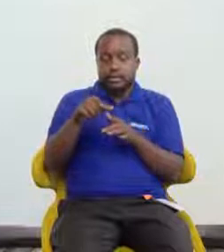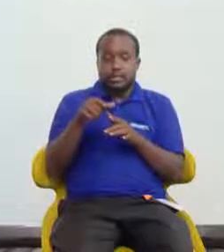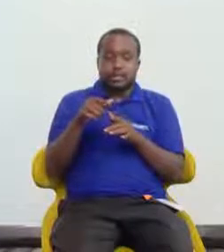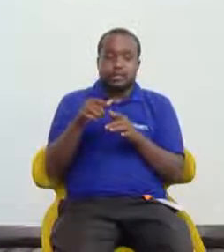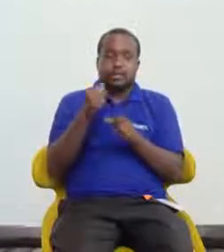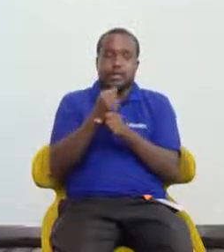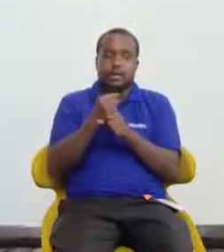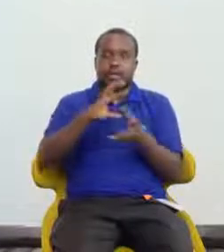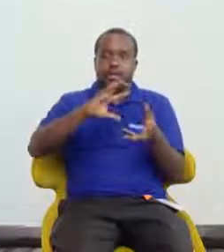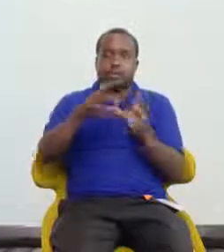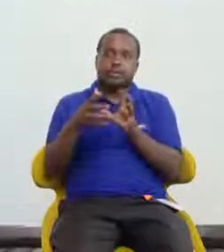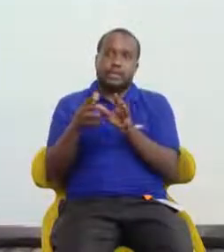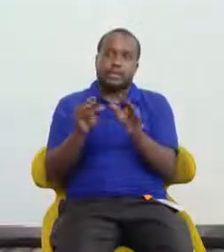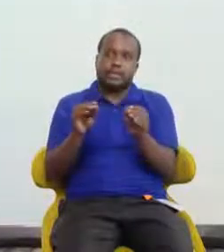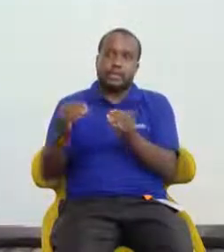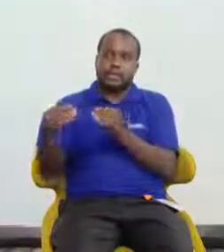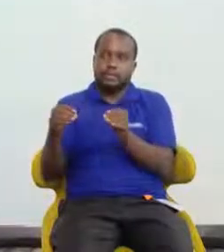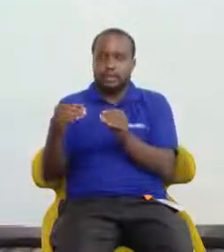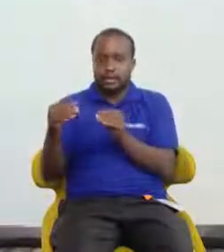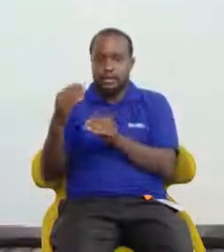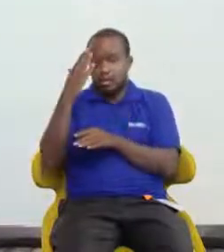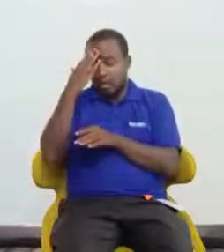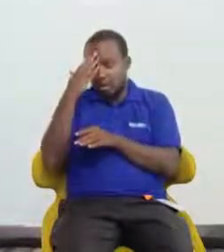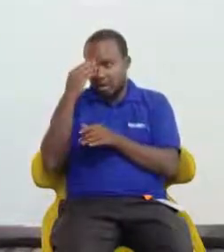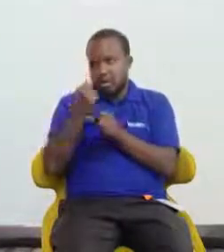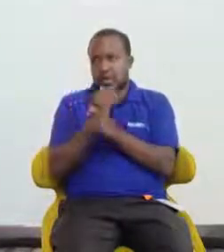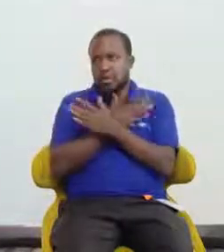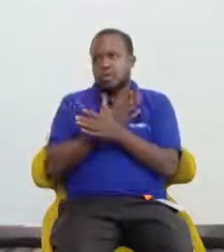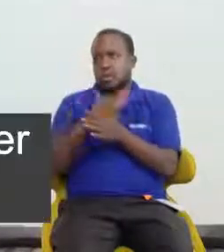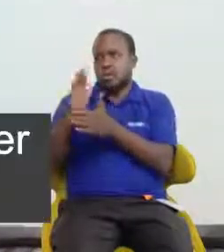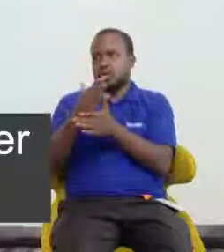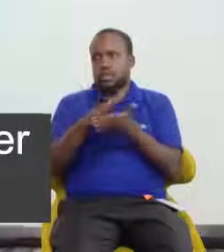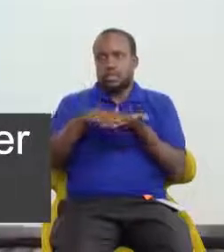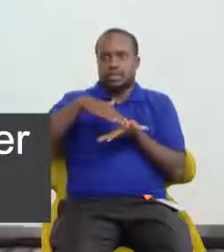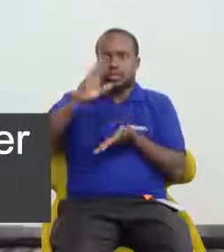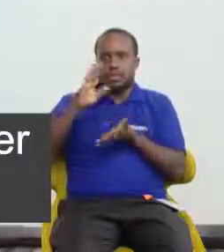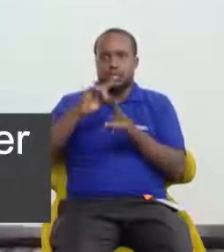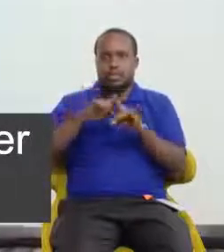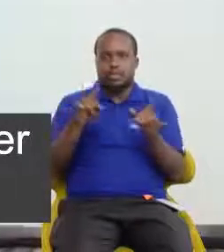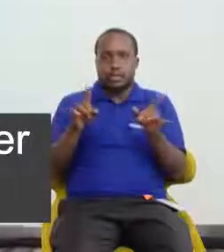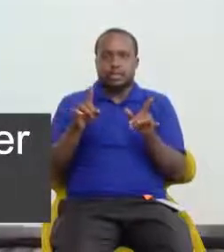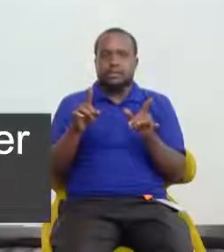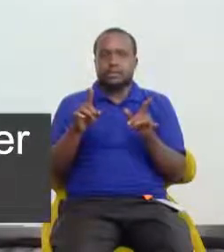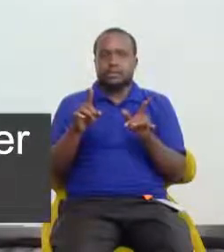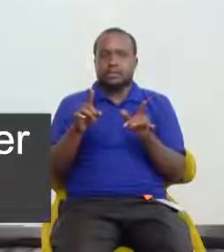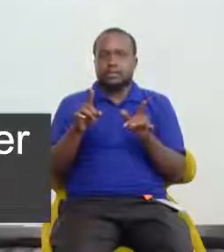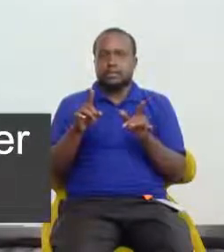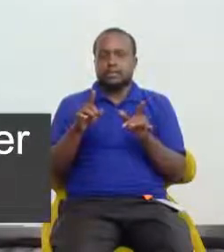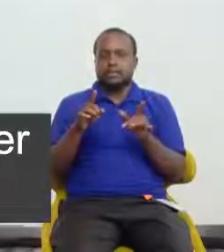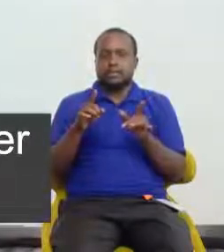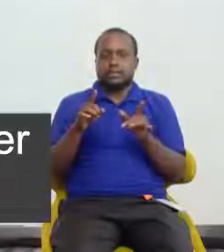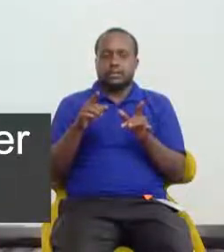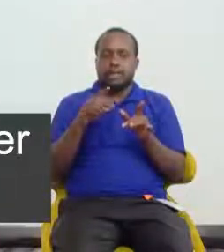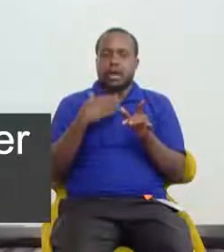with complex disabilities, because my colleagues will share more about other areas, but I want to be very biased